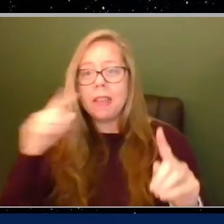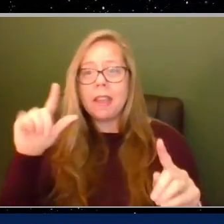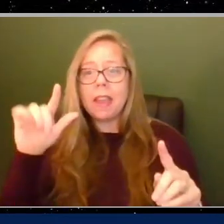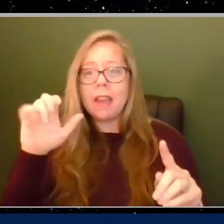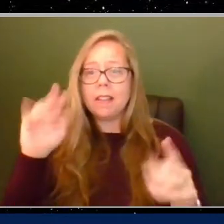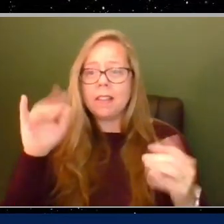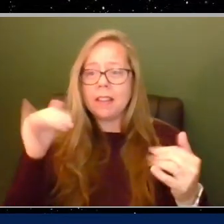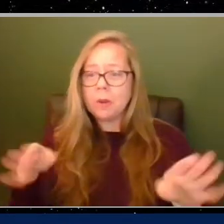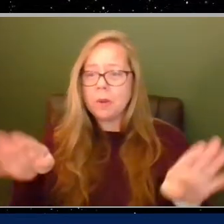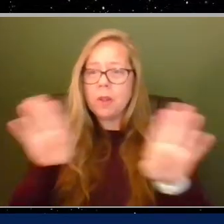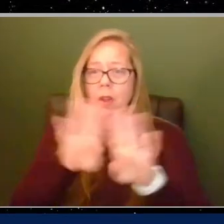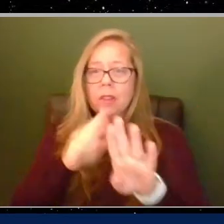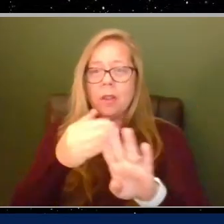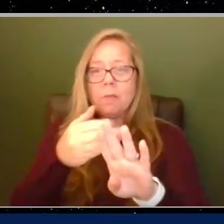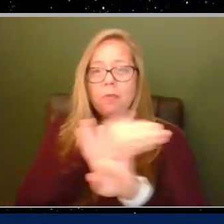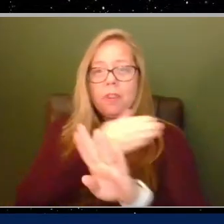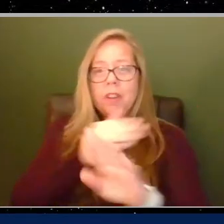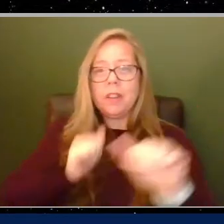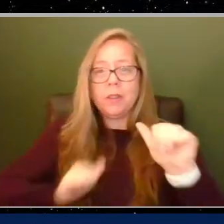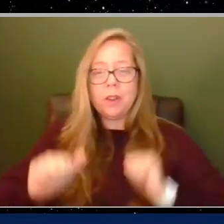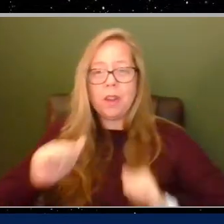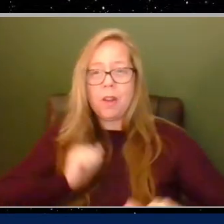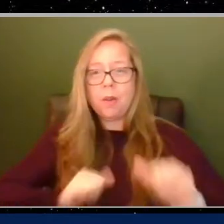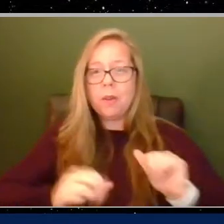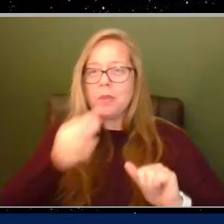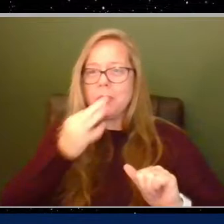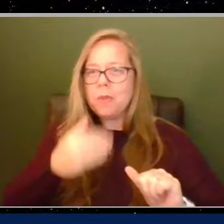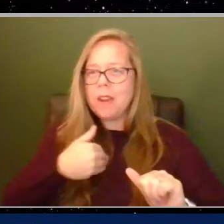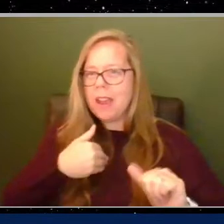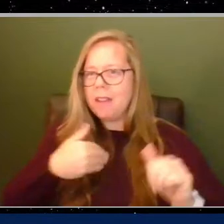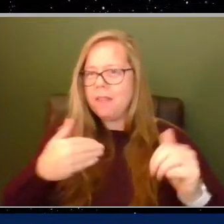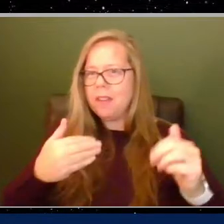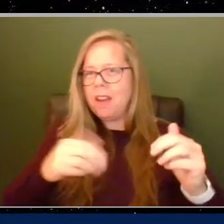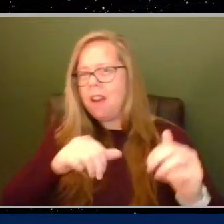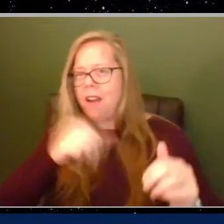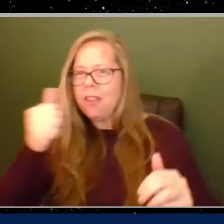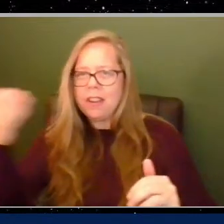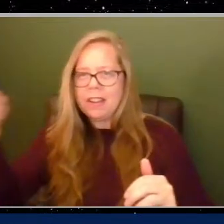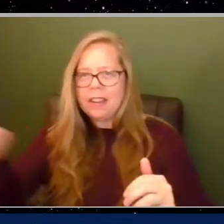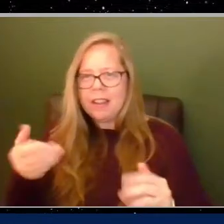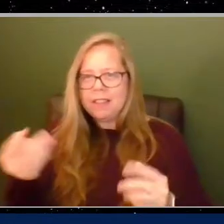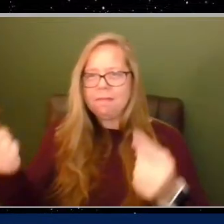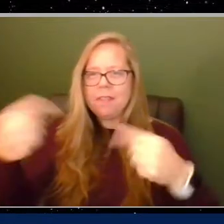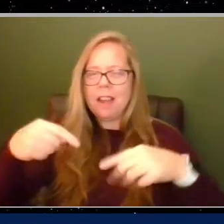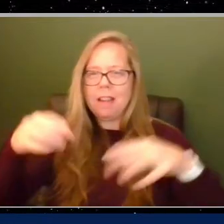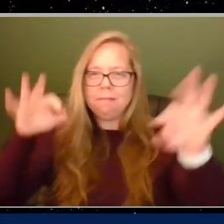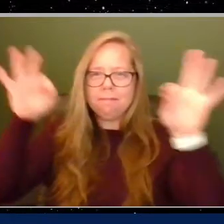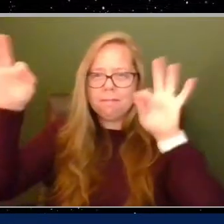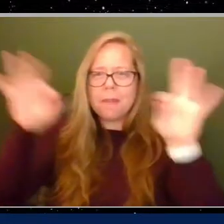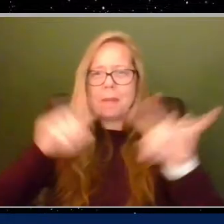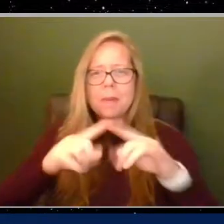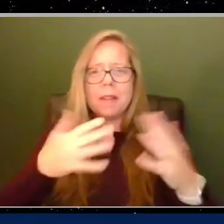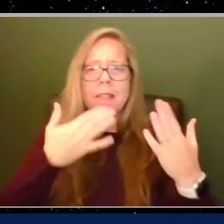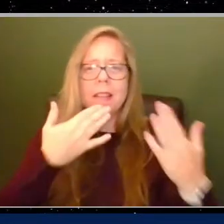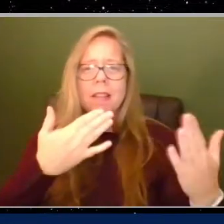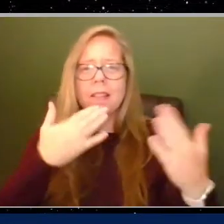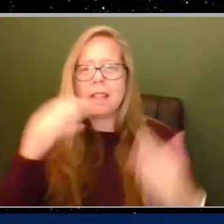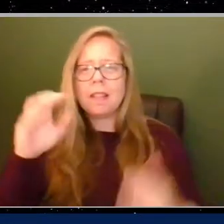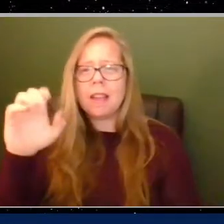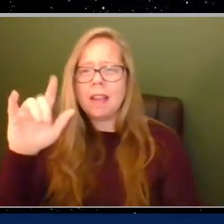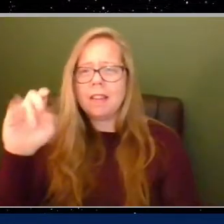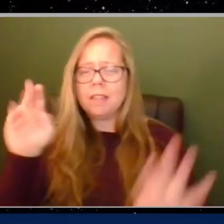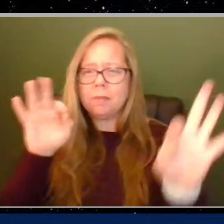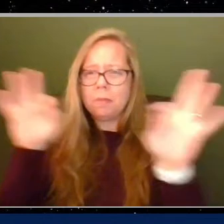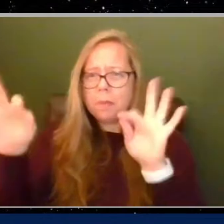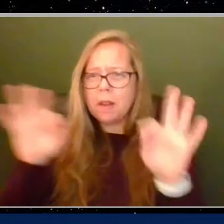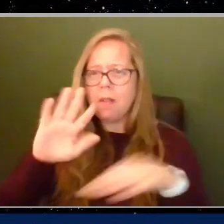special guest coming up here, but really quickly, thank you so much for spending time with us and helping us understand all the extra work the museum does to make it so